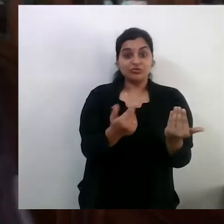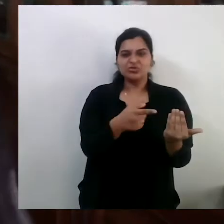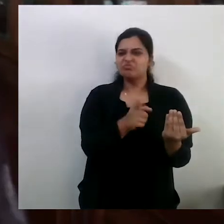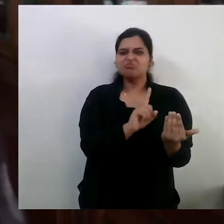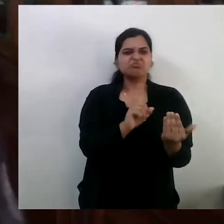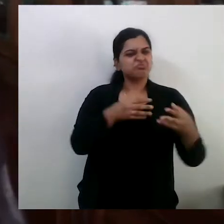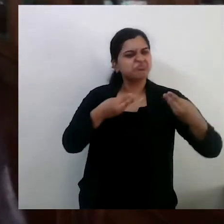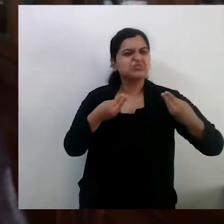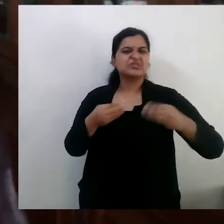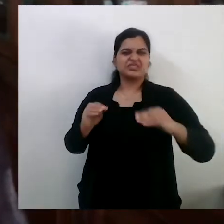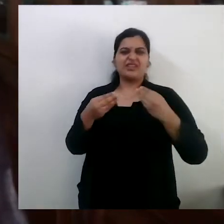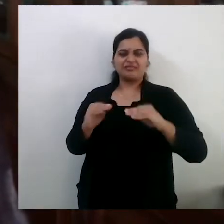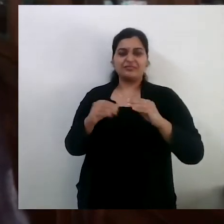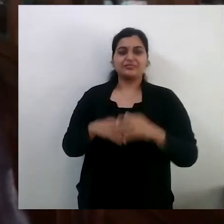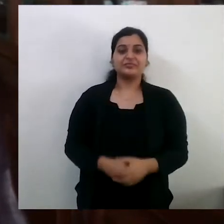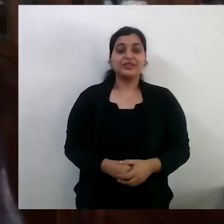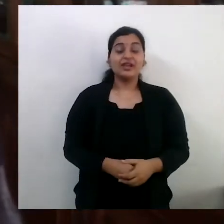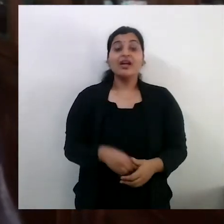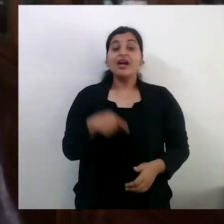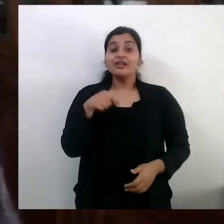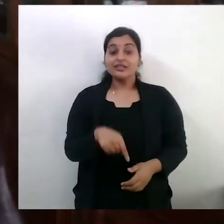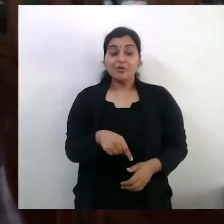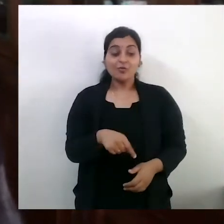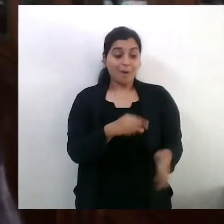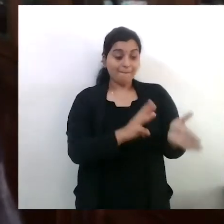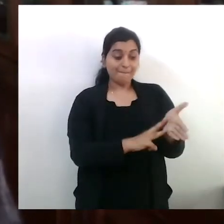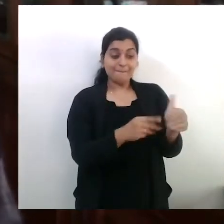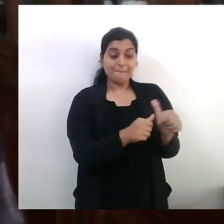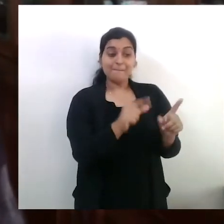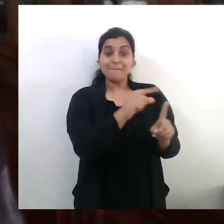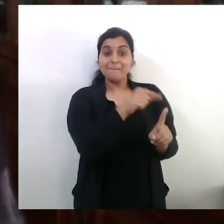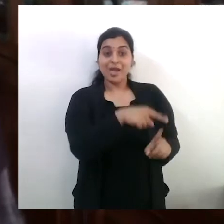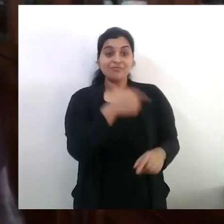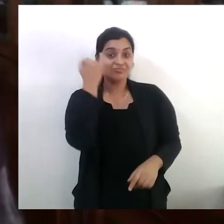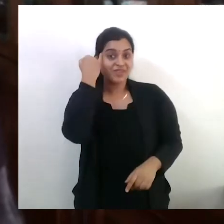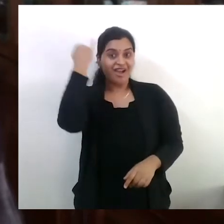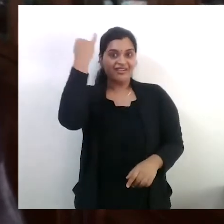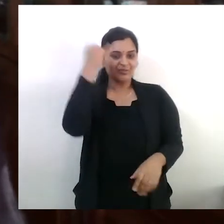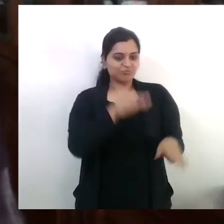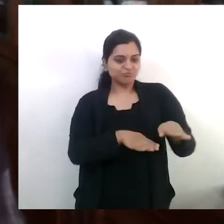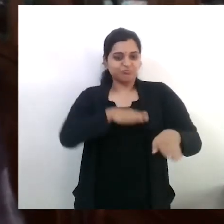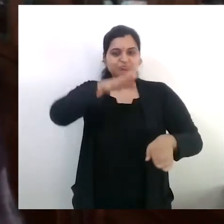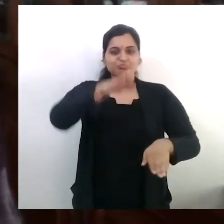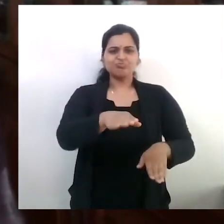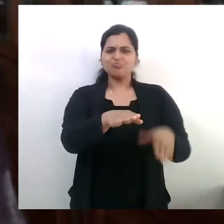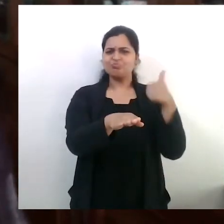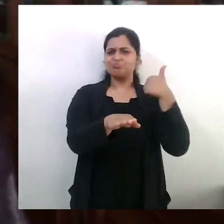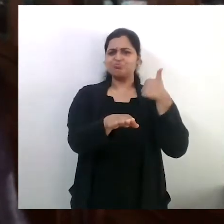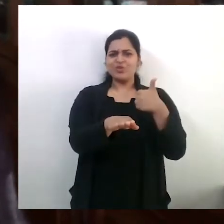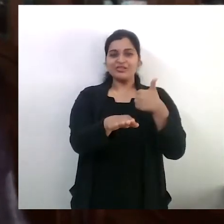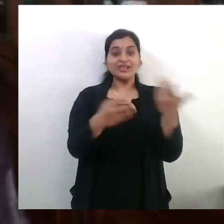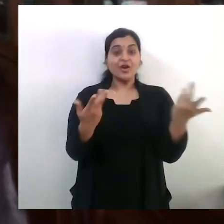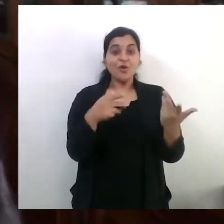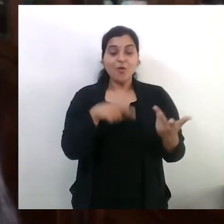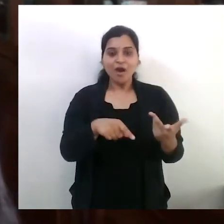then becomes the responsibility of somebody like MAP to step in this area, which is